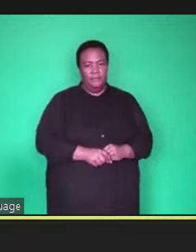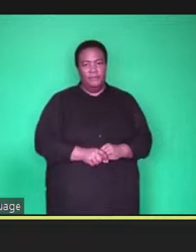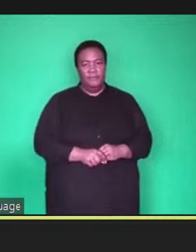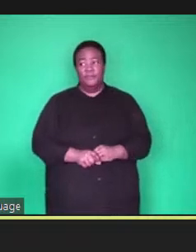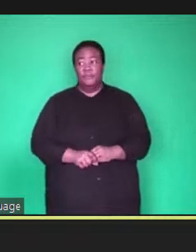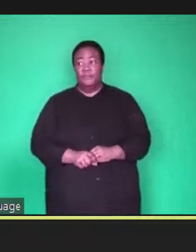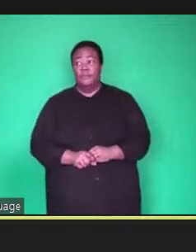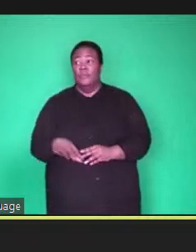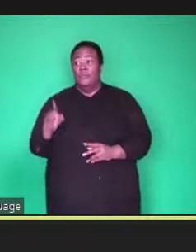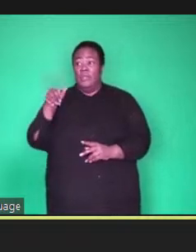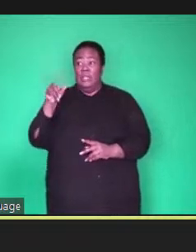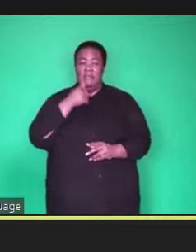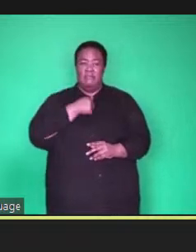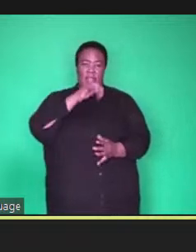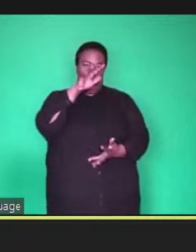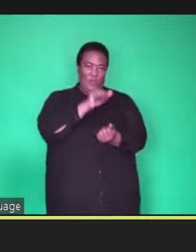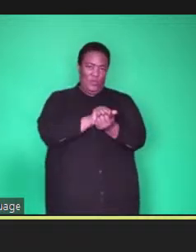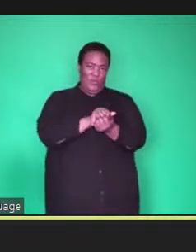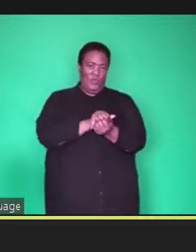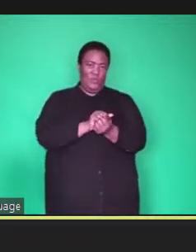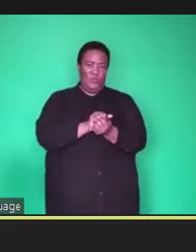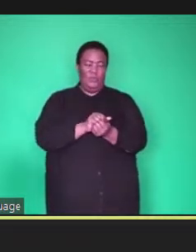my concluding slide, and then I'll end.